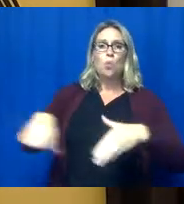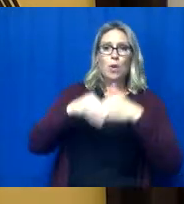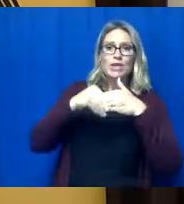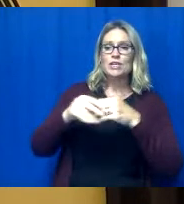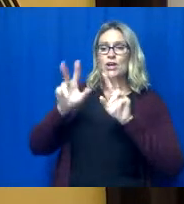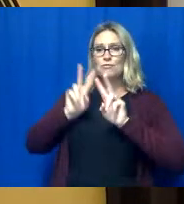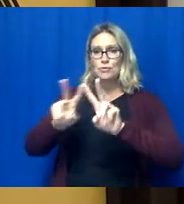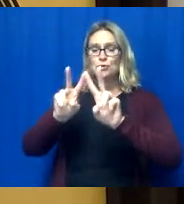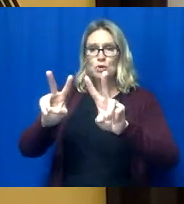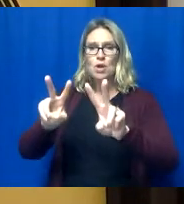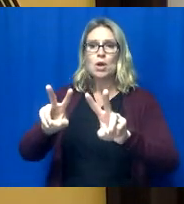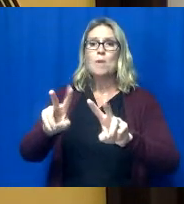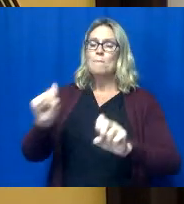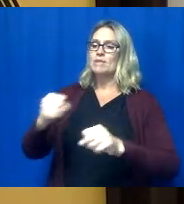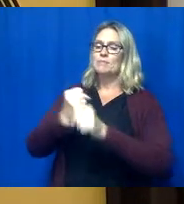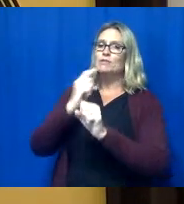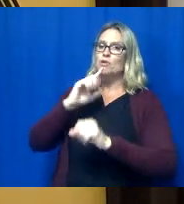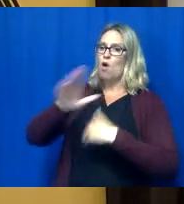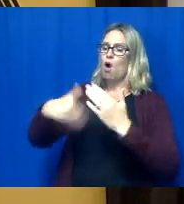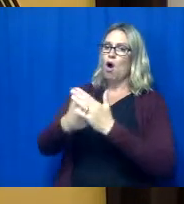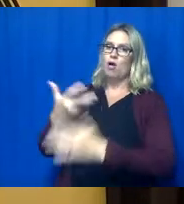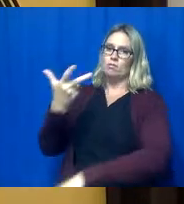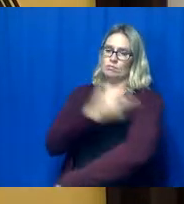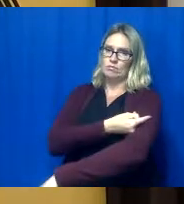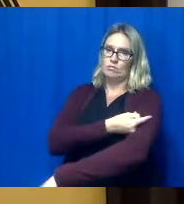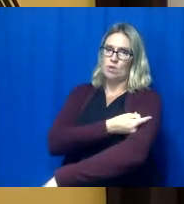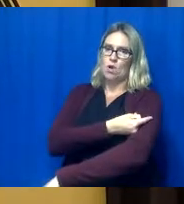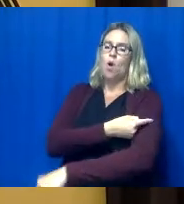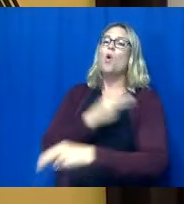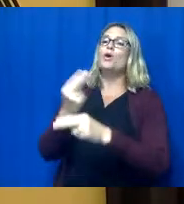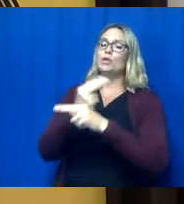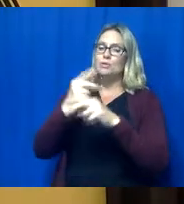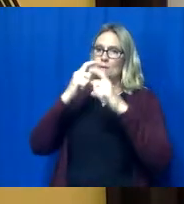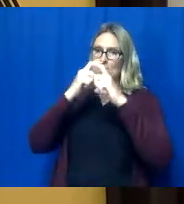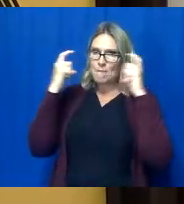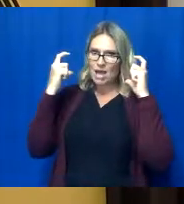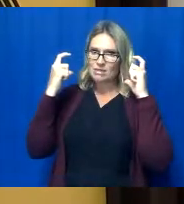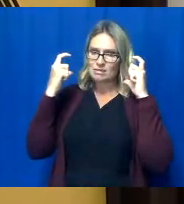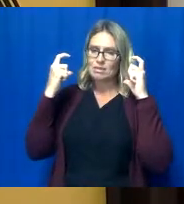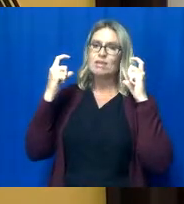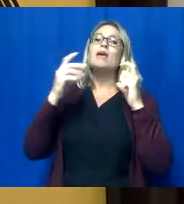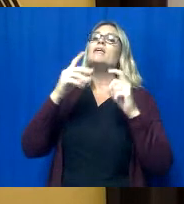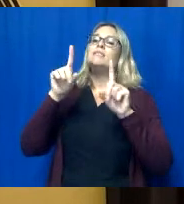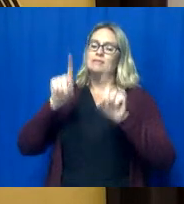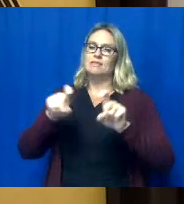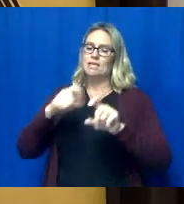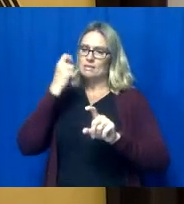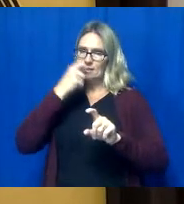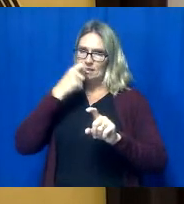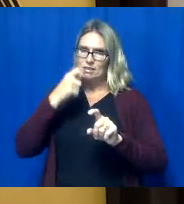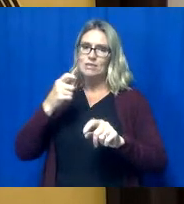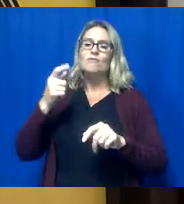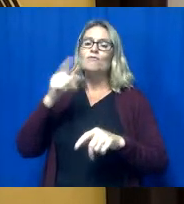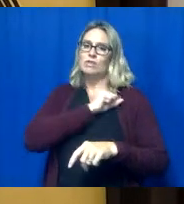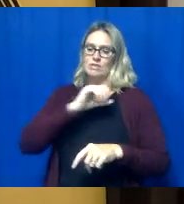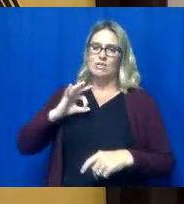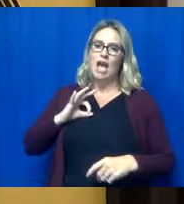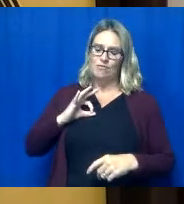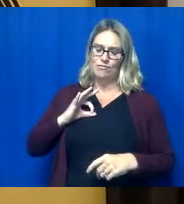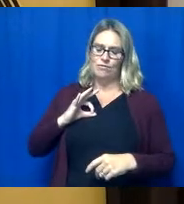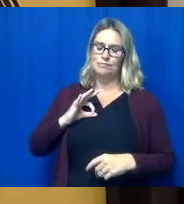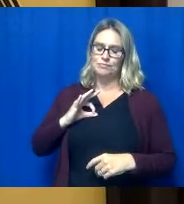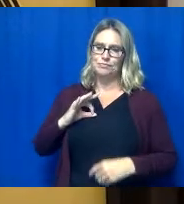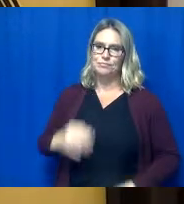are fully vaccinated or continuously masked and tested regularly. Les entreprises du